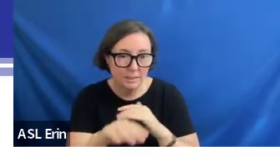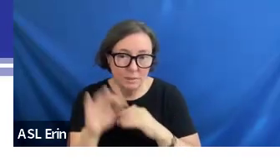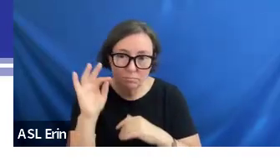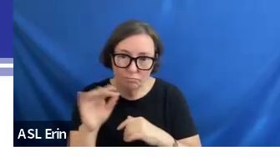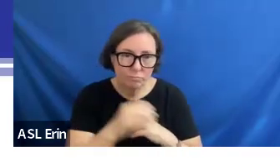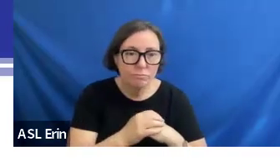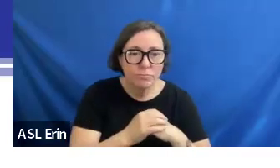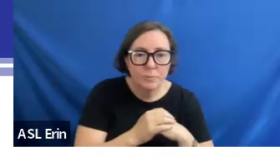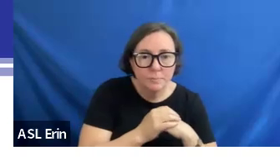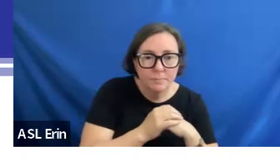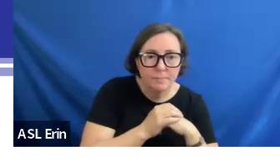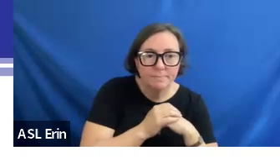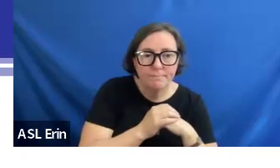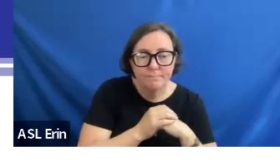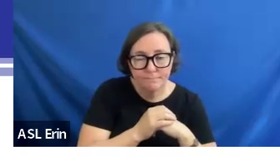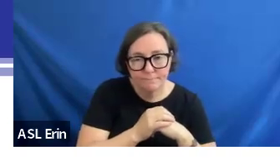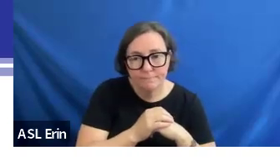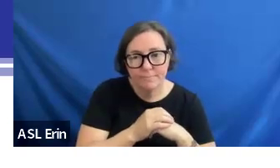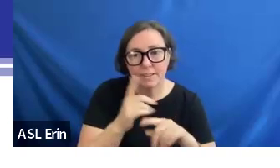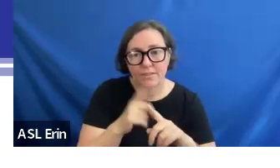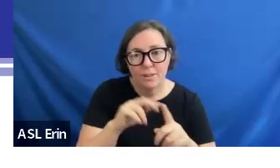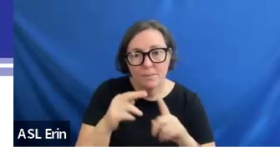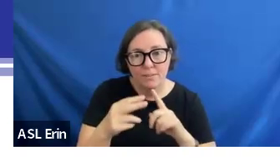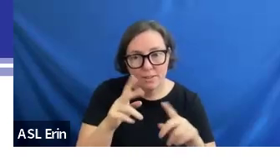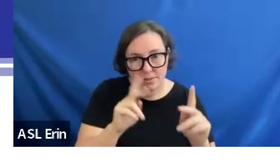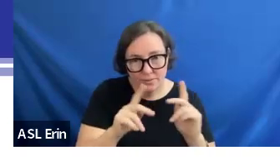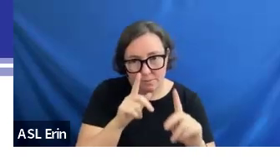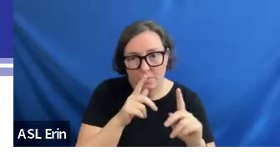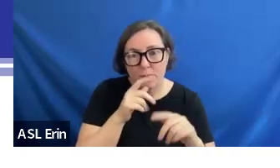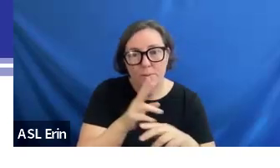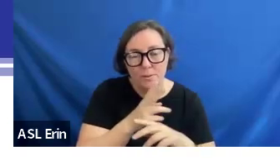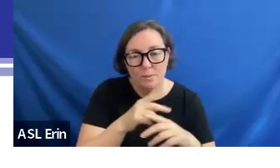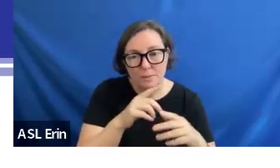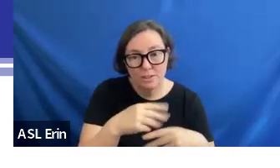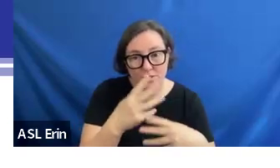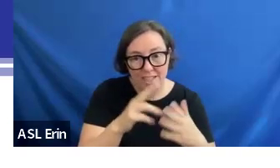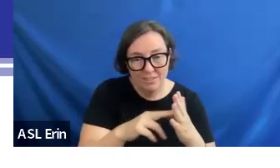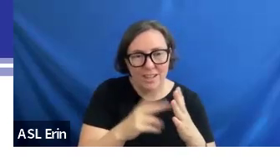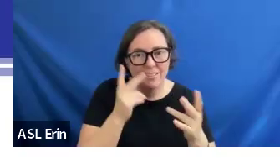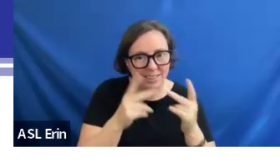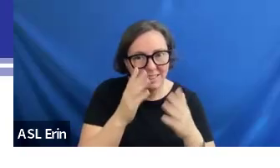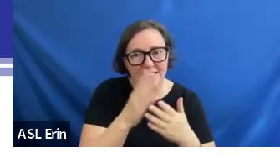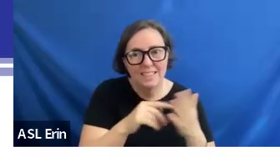a screen reader user tester point of view. And I've seen several names